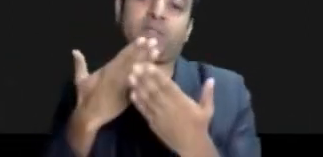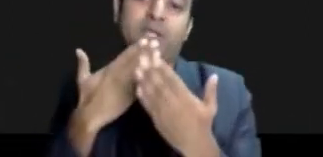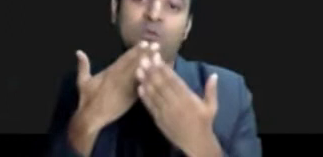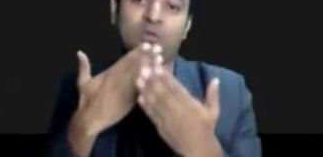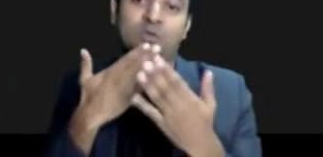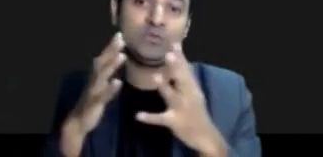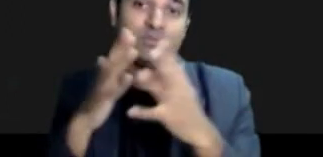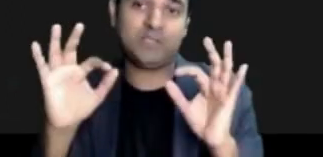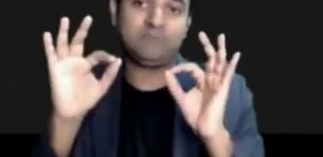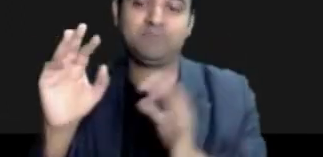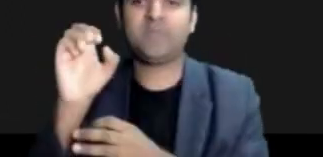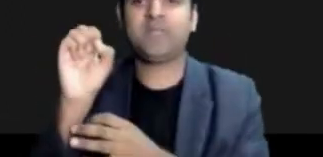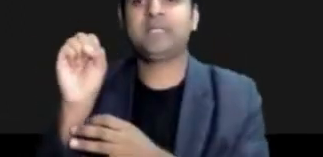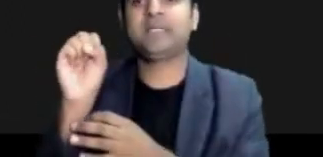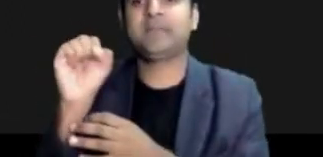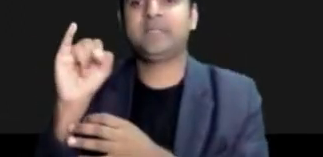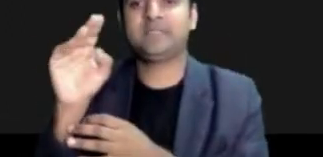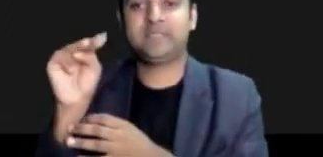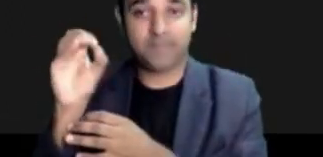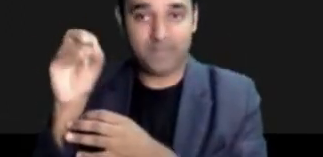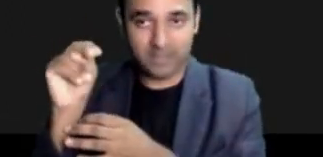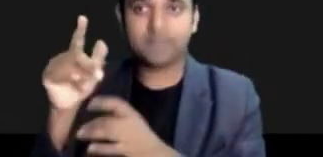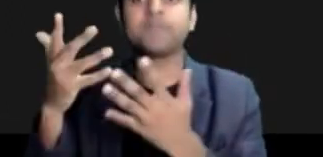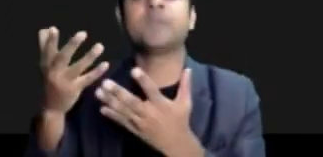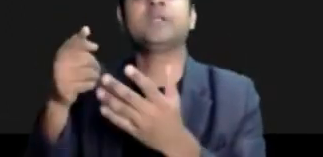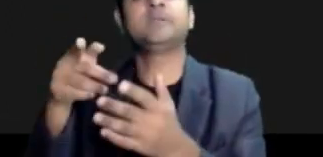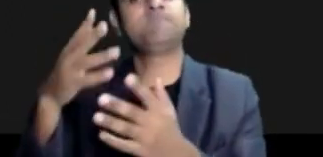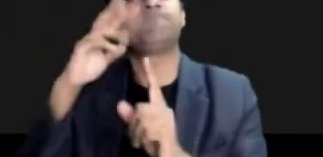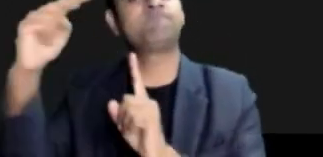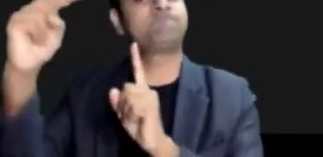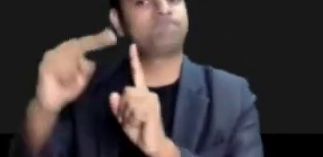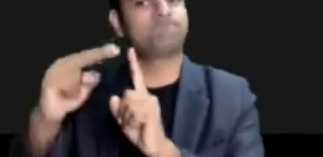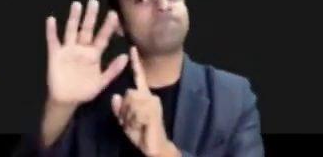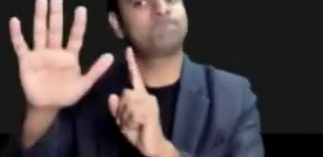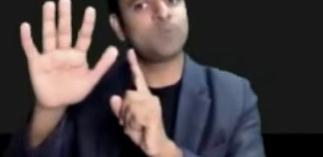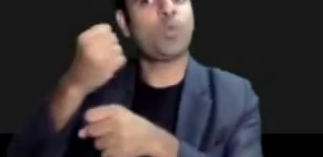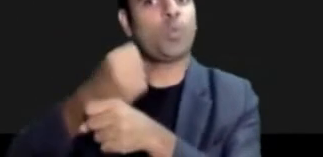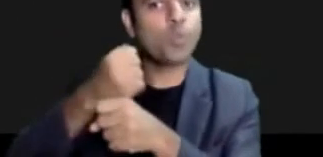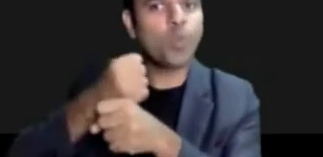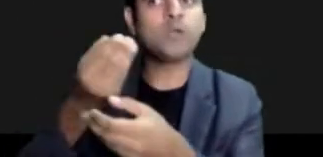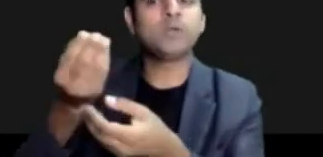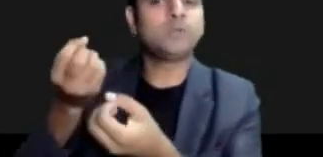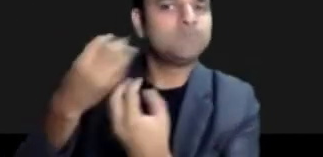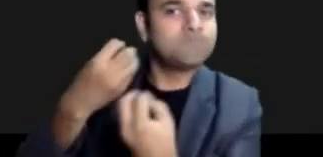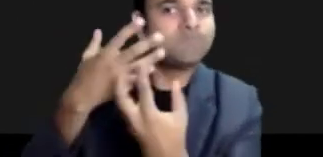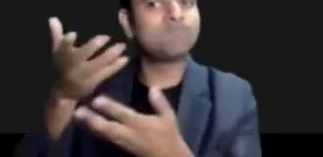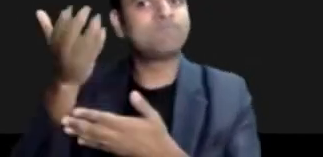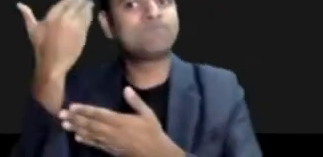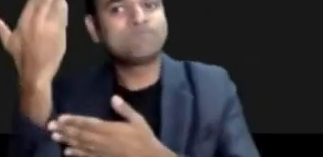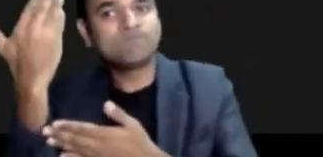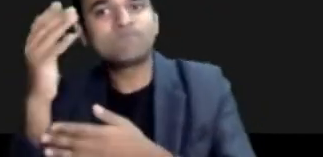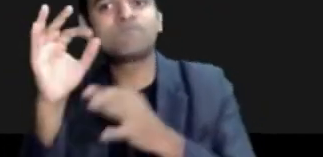with disability in case of emergency. I just want to ask if Ms. Armel joined us or not.